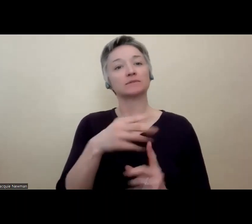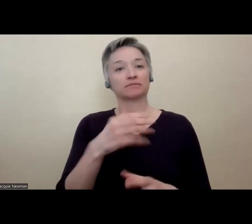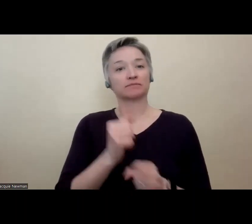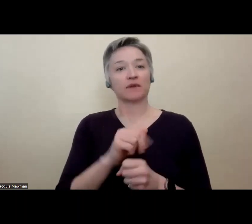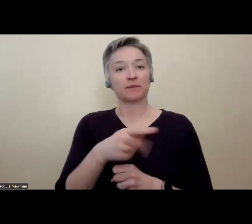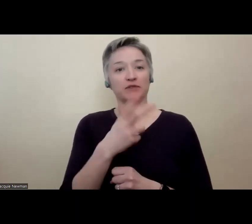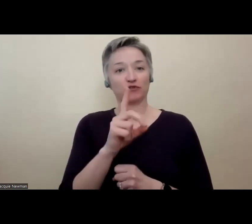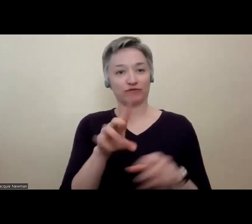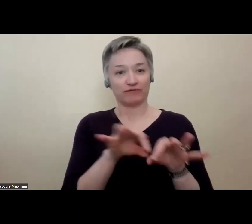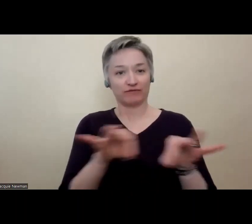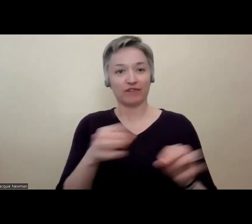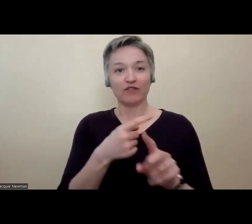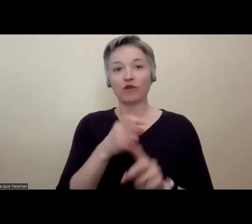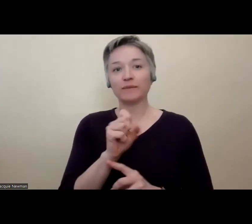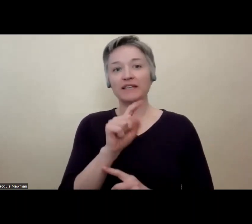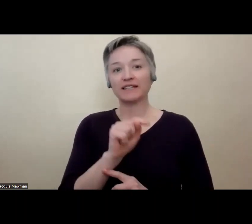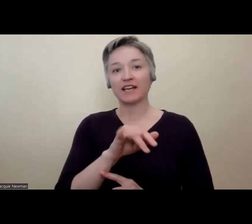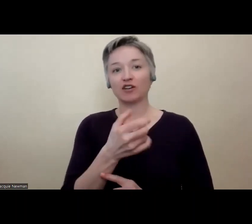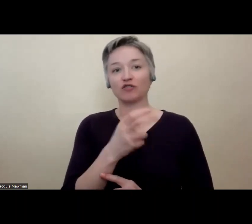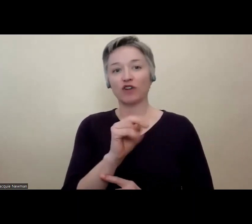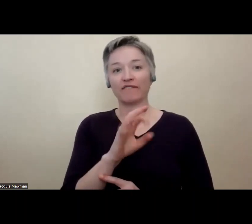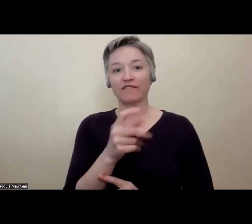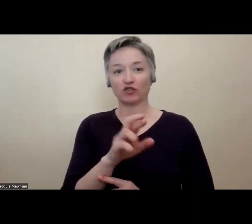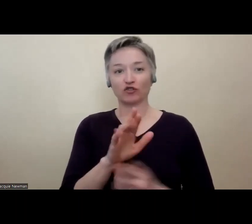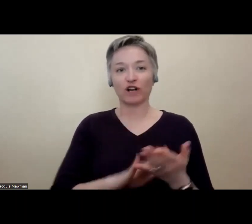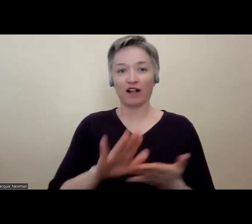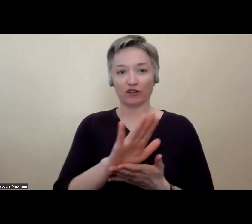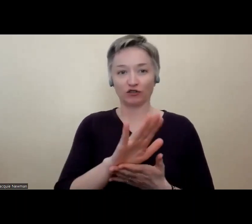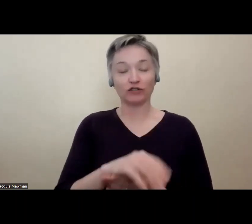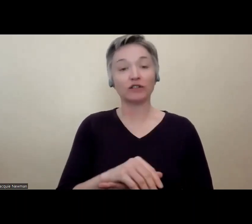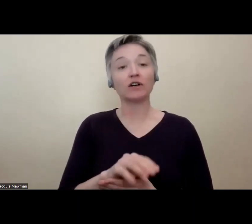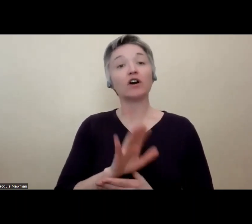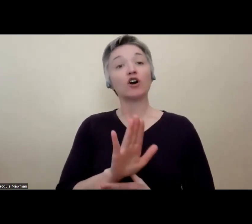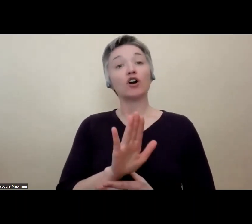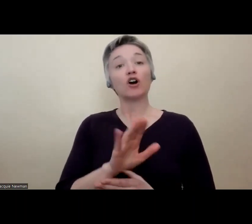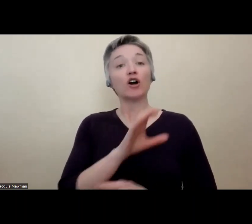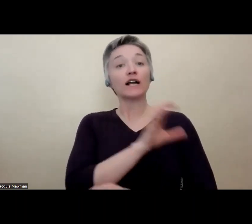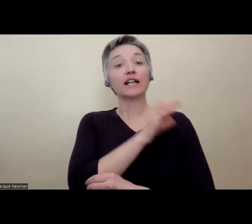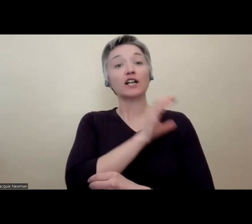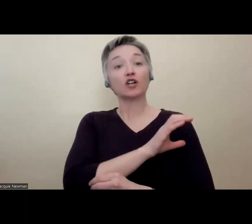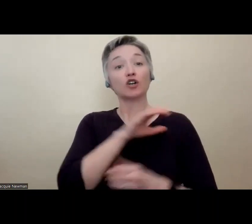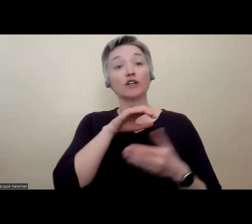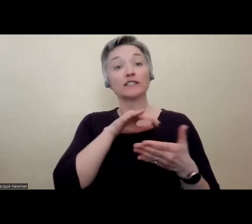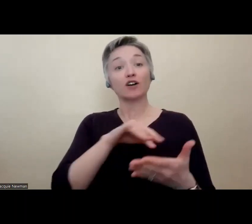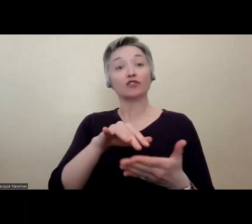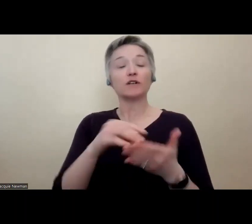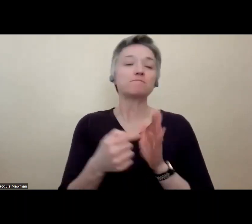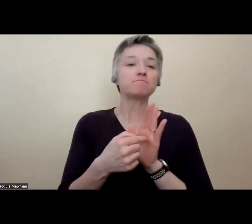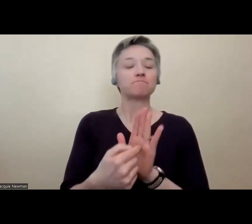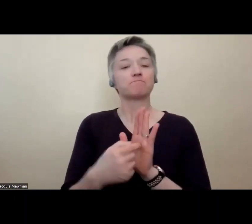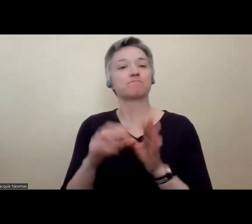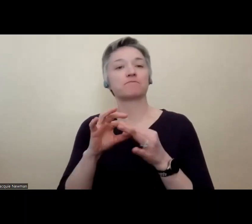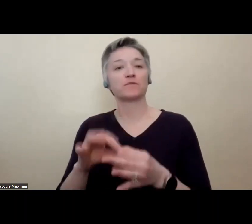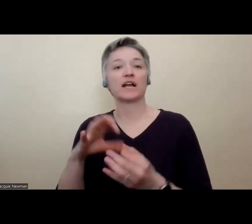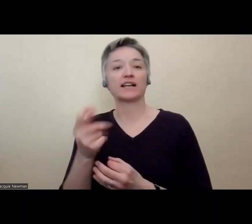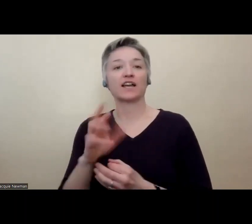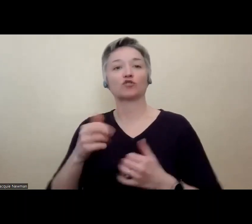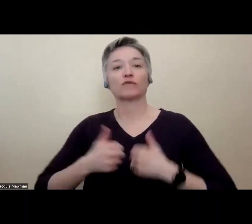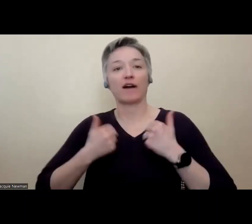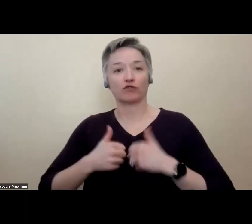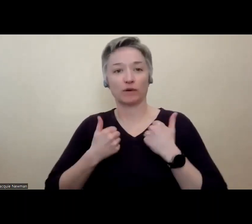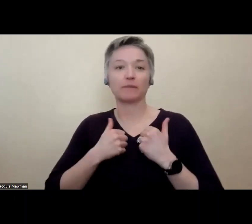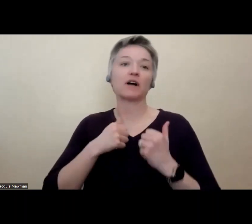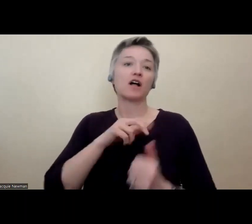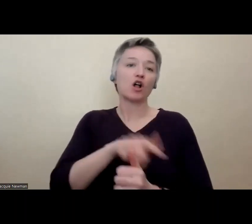doctoral degree from St. John Fisher College and presented her clinical scholarship on cancer survivorship and the role of longitudinal